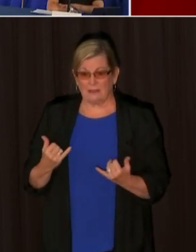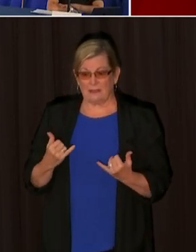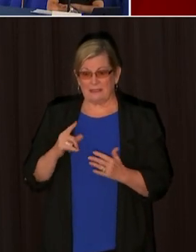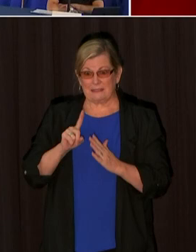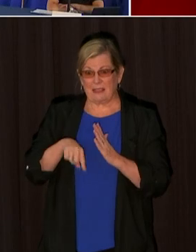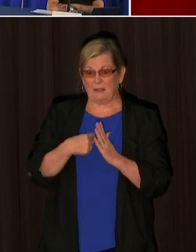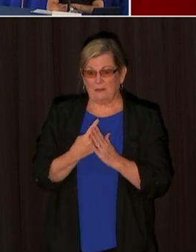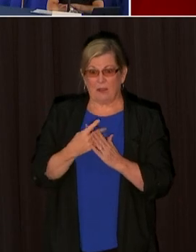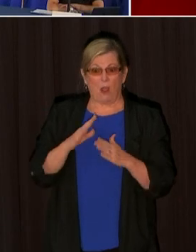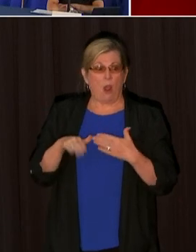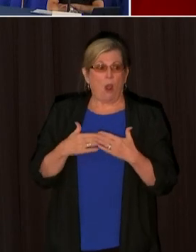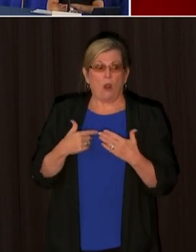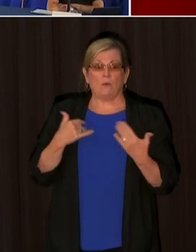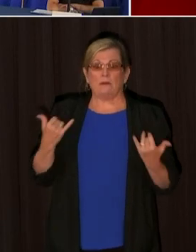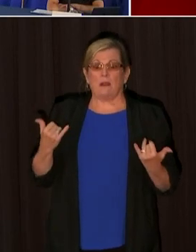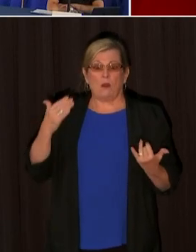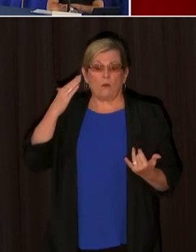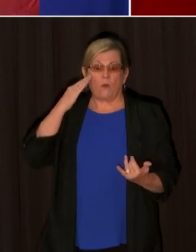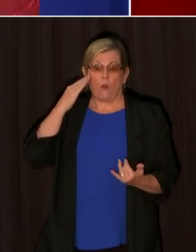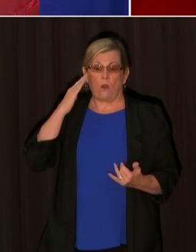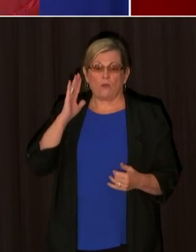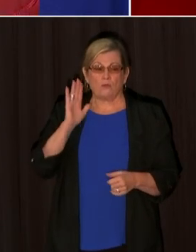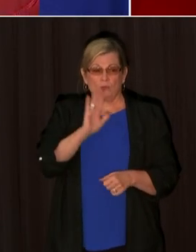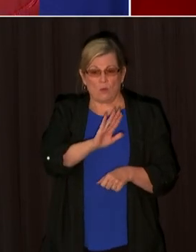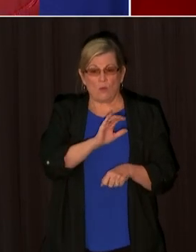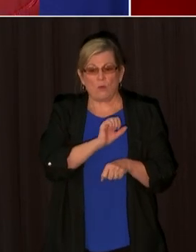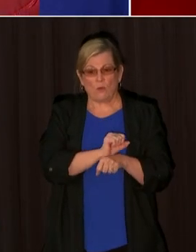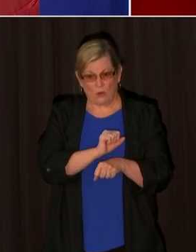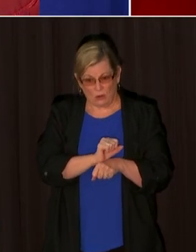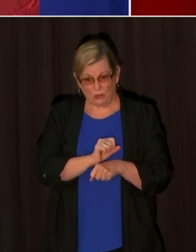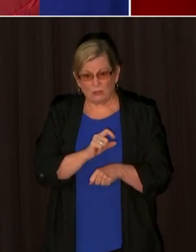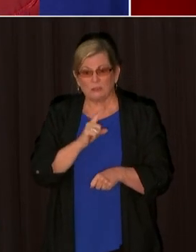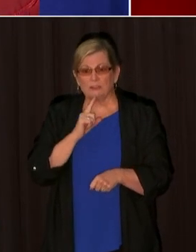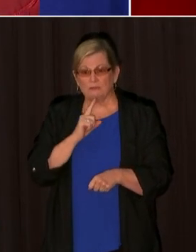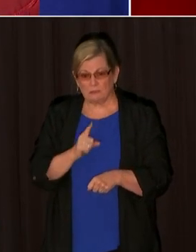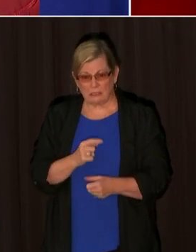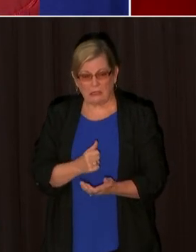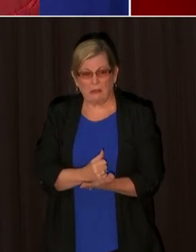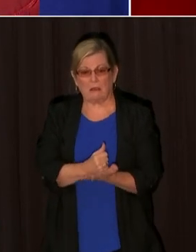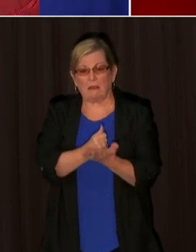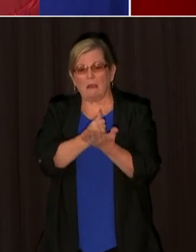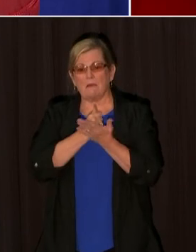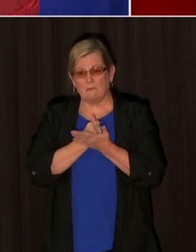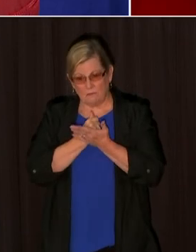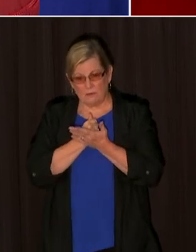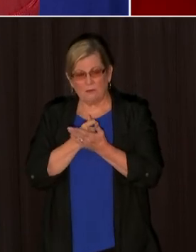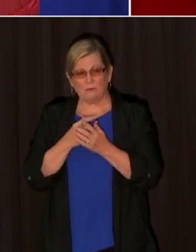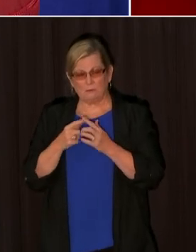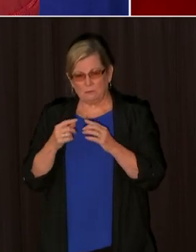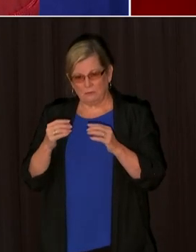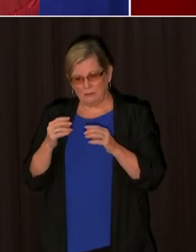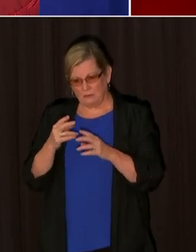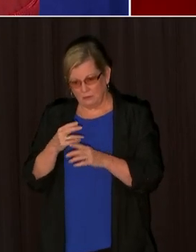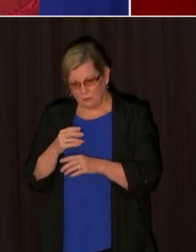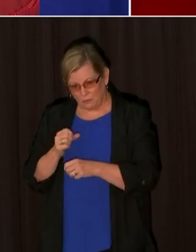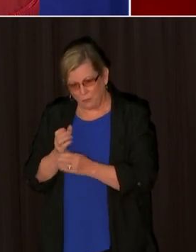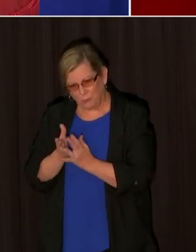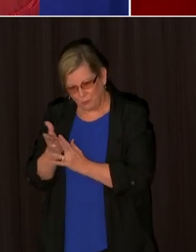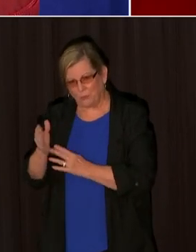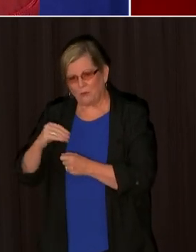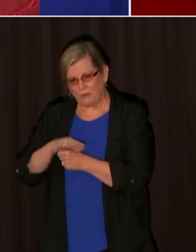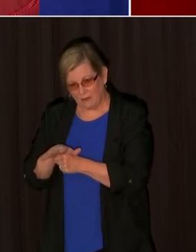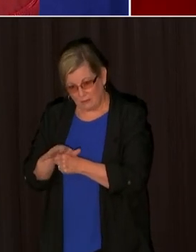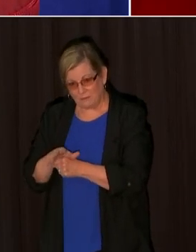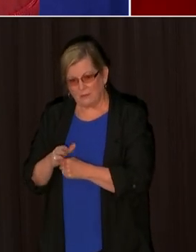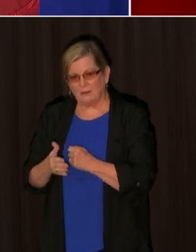recognize that your job is, of course, to help us respond to COVID, but every other aspect of healthy people in Washington,